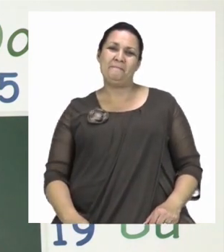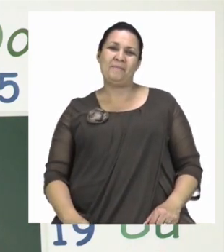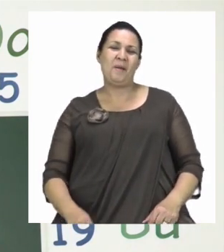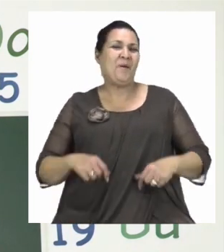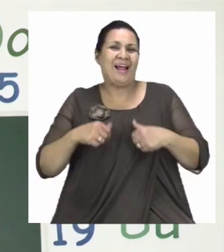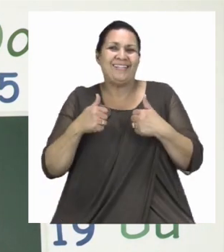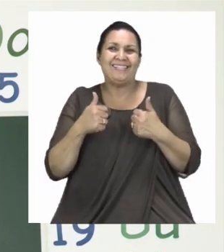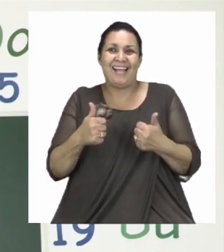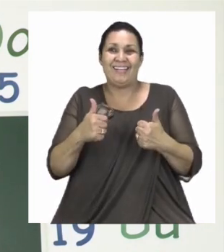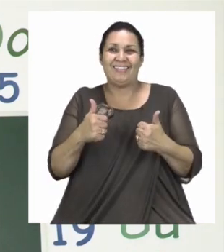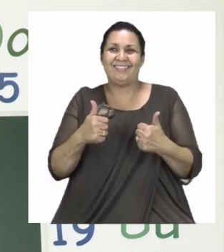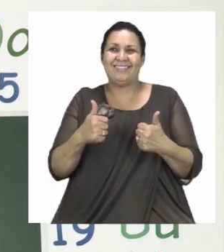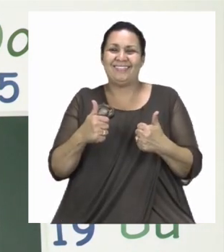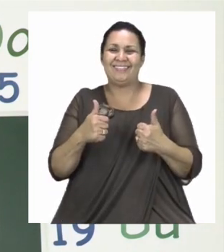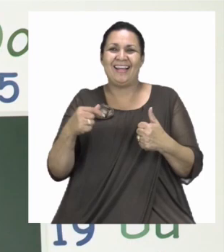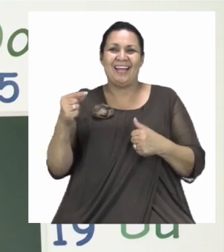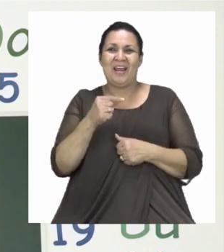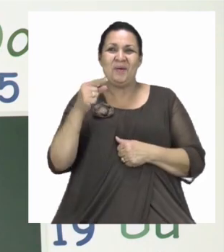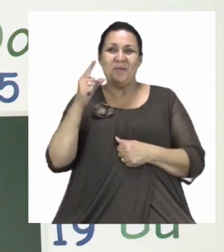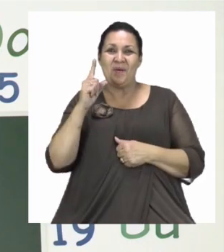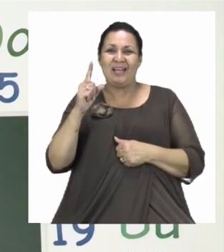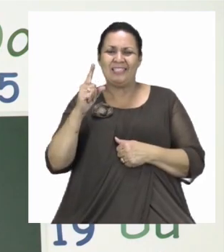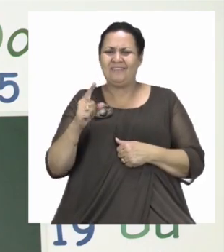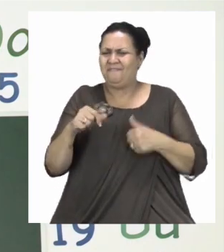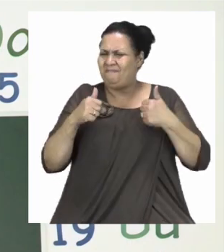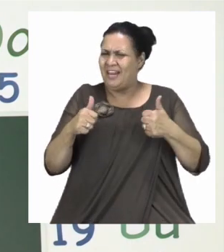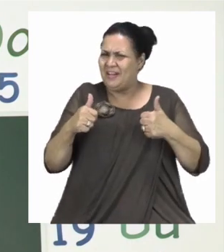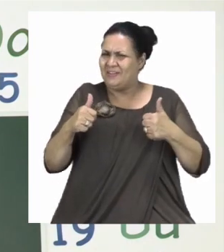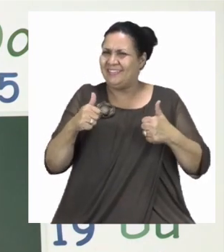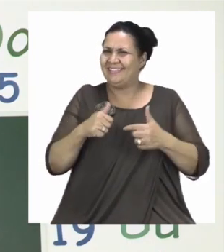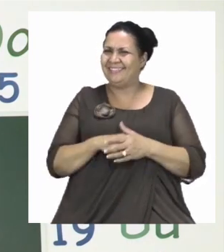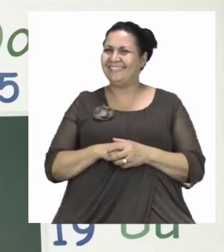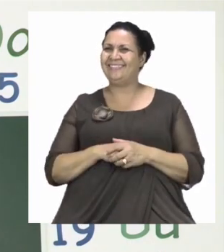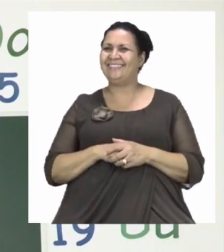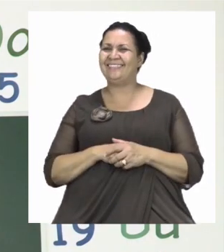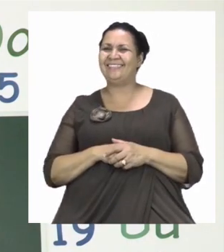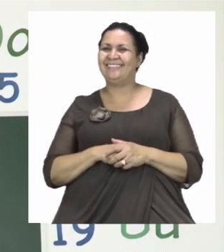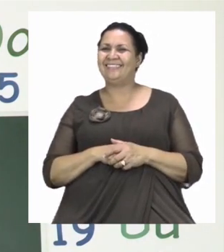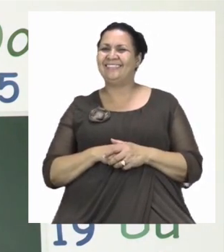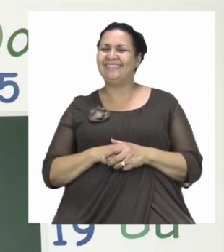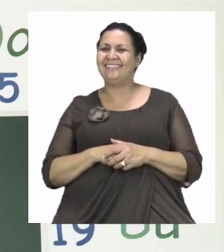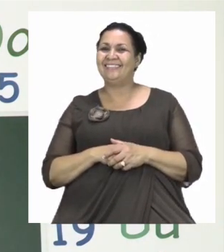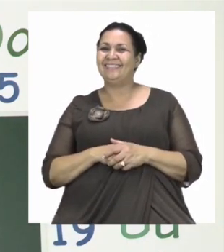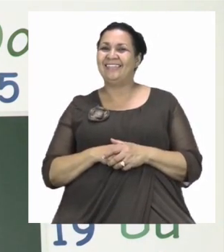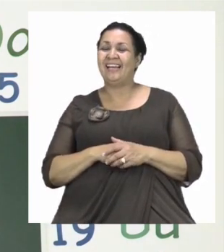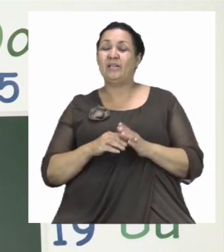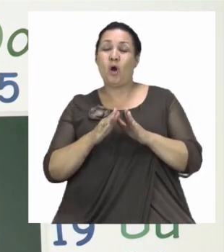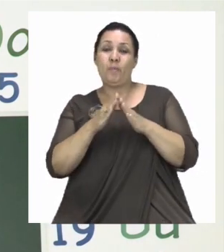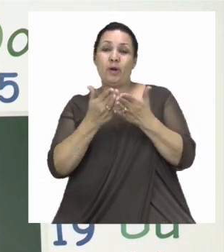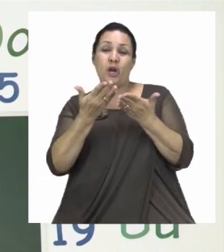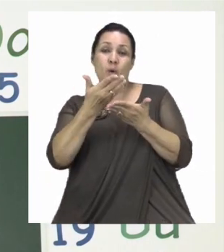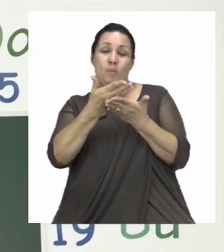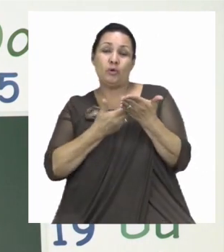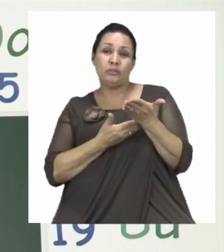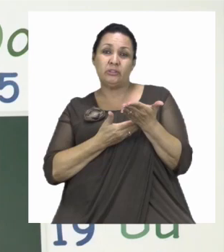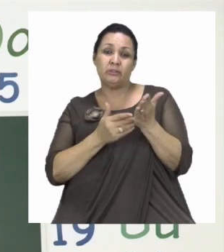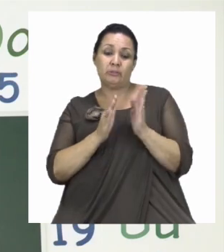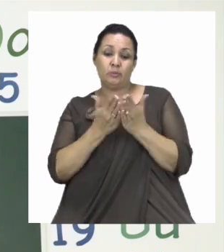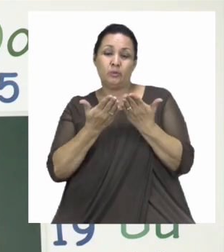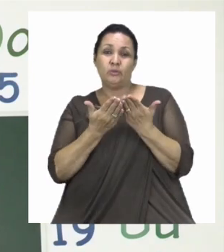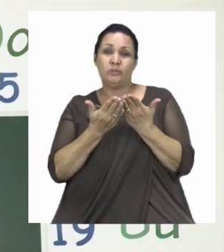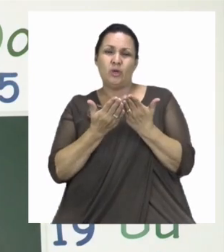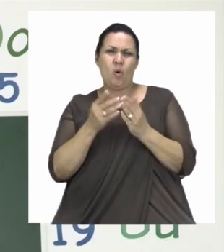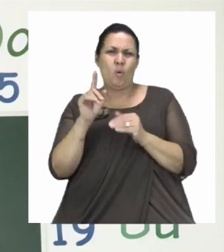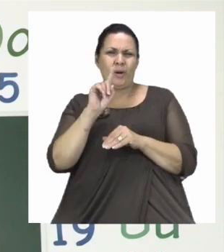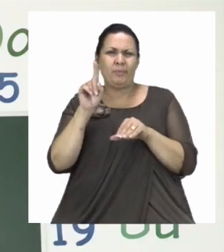Well done, grade ones. Good job. Now let us go back into our exercise to see what we need to